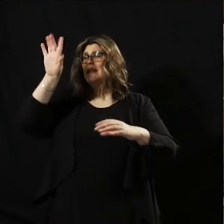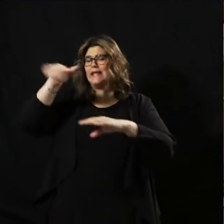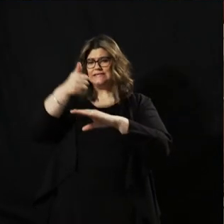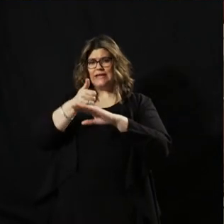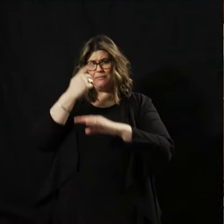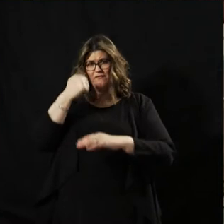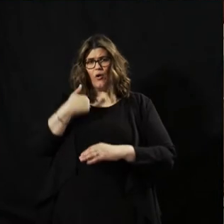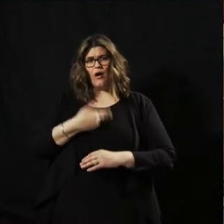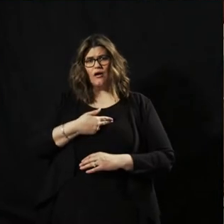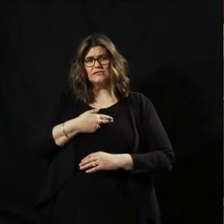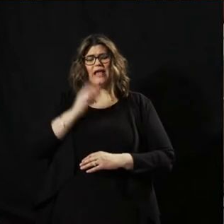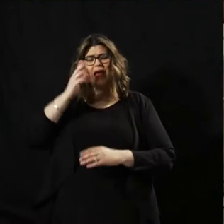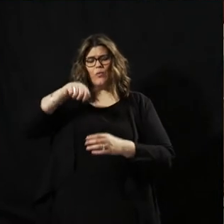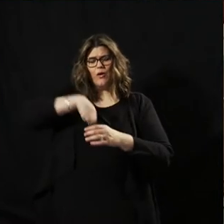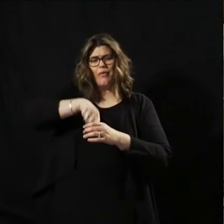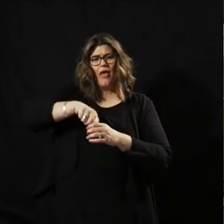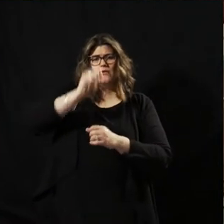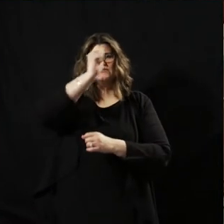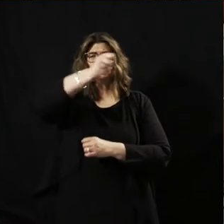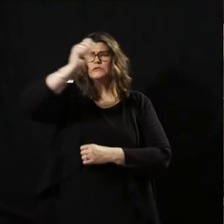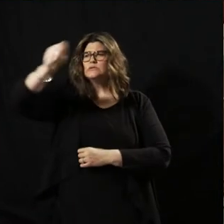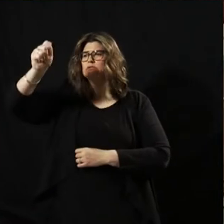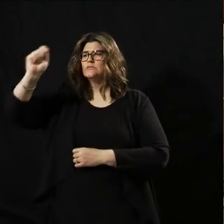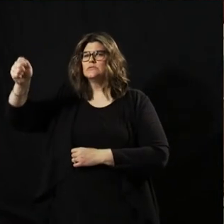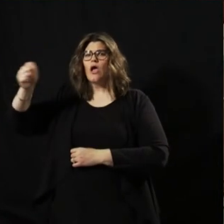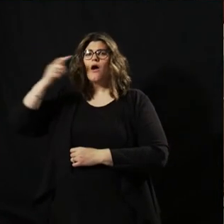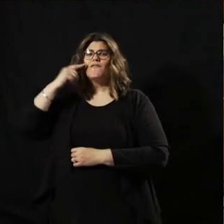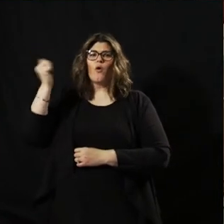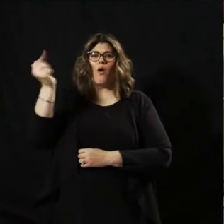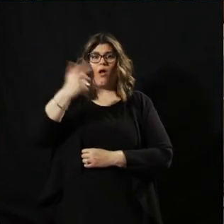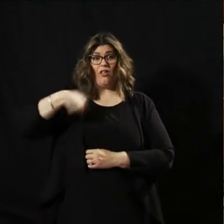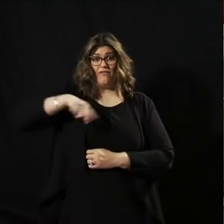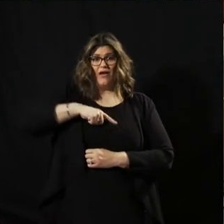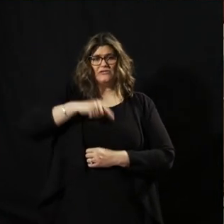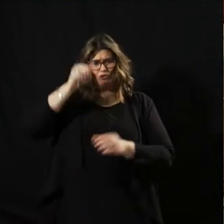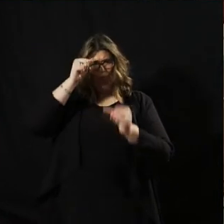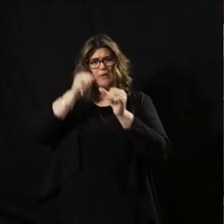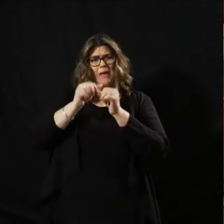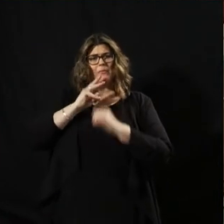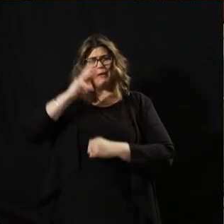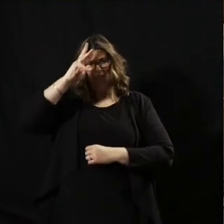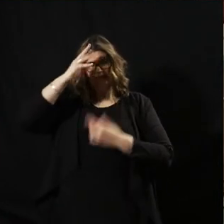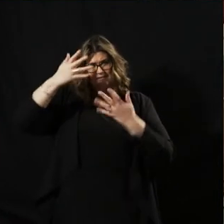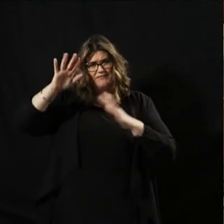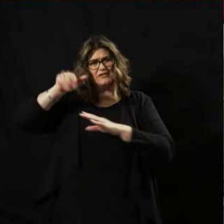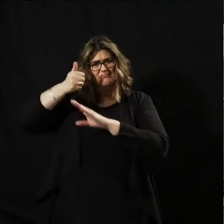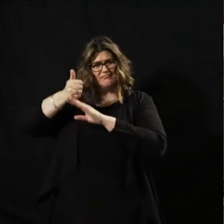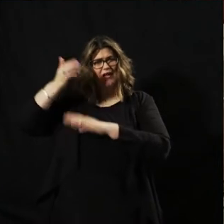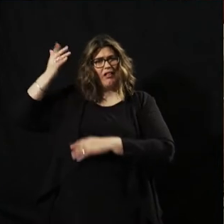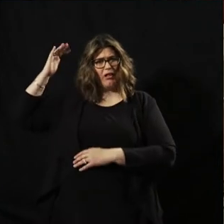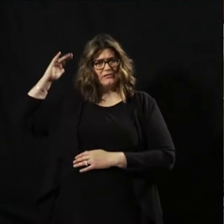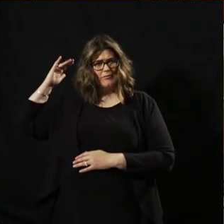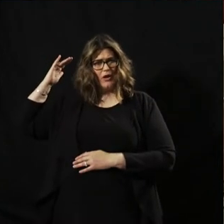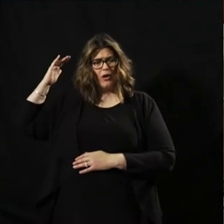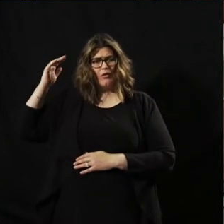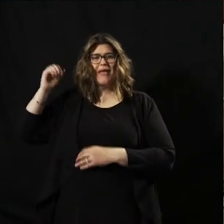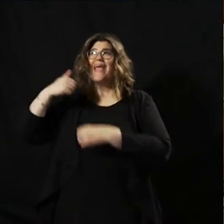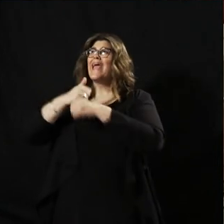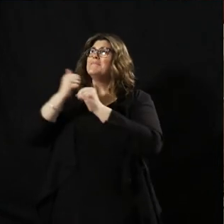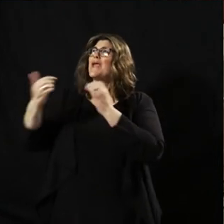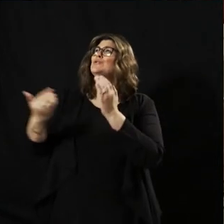will be sprinkled upon us as a memorial of our baptism. May he graciously renew